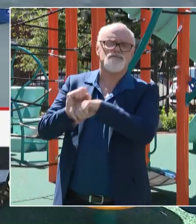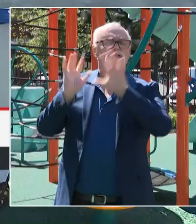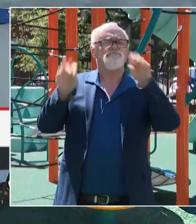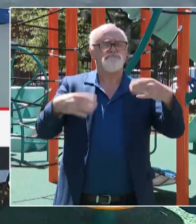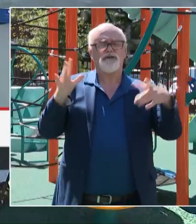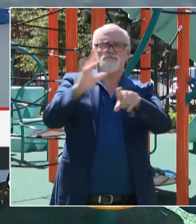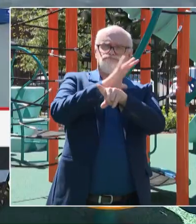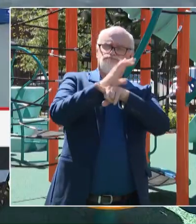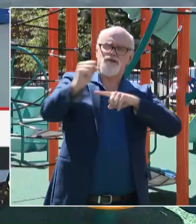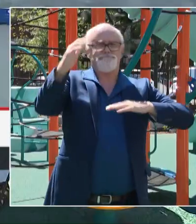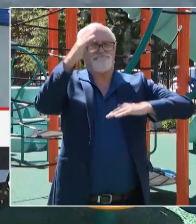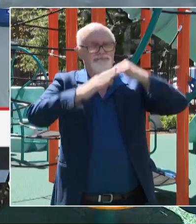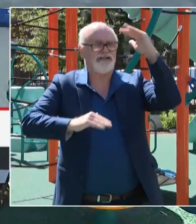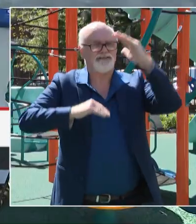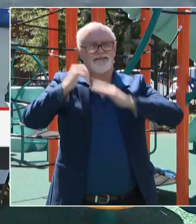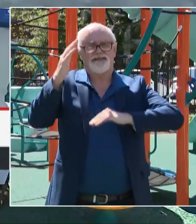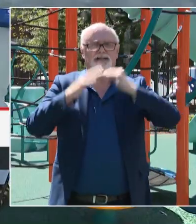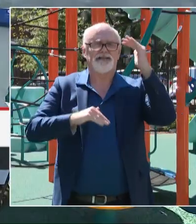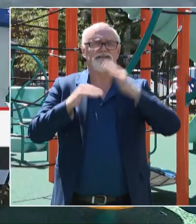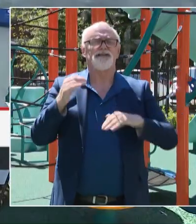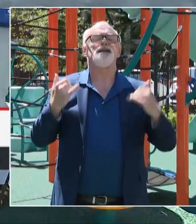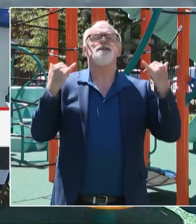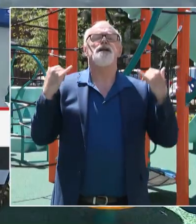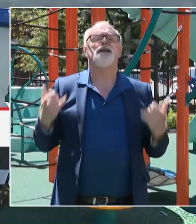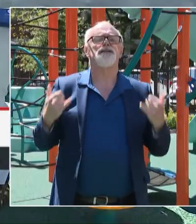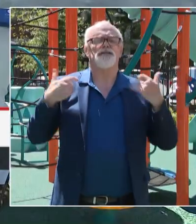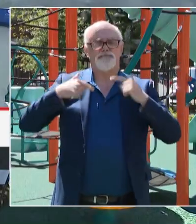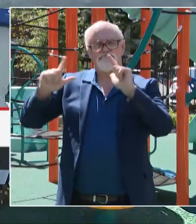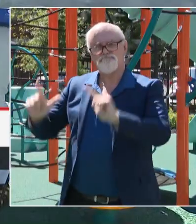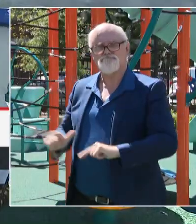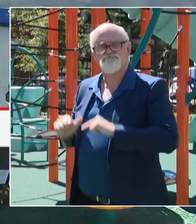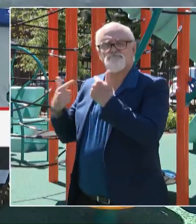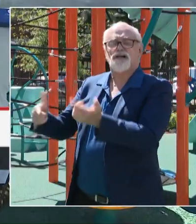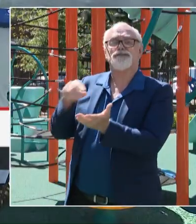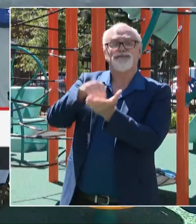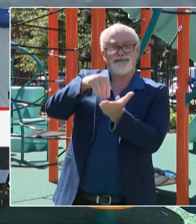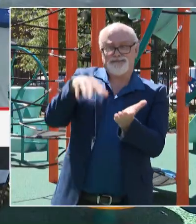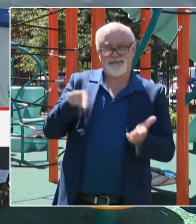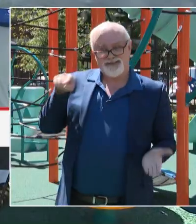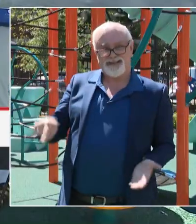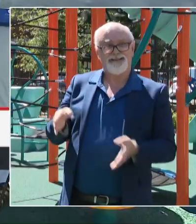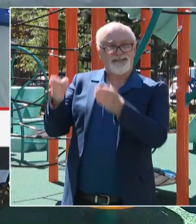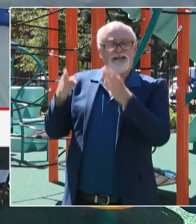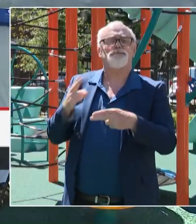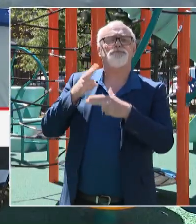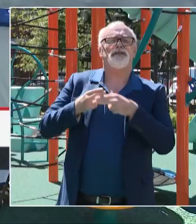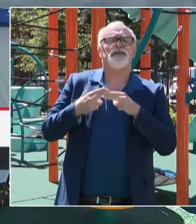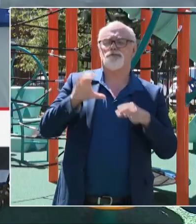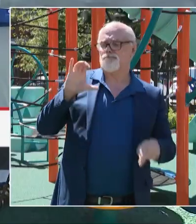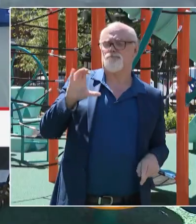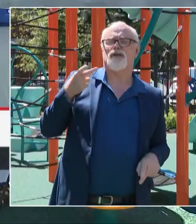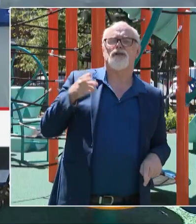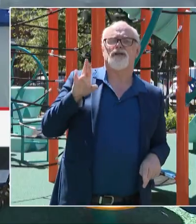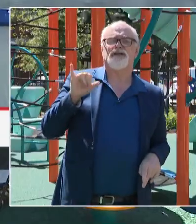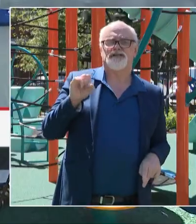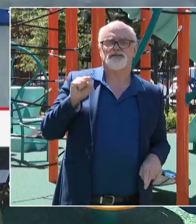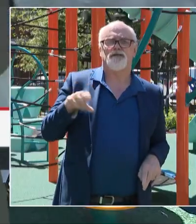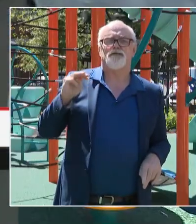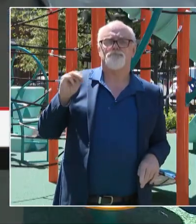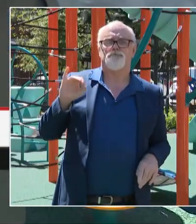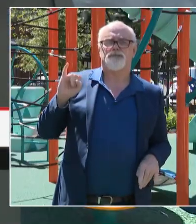believe we're going to have a student that will introduce our chancellor. I think his name is Chris Miguel, and he's an 8th grade student. Let's give a hand for Chris.